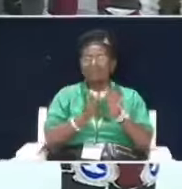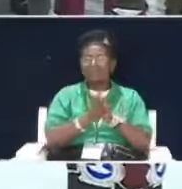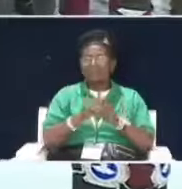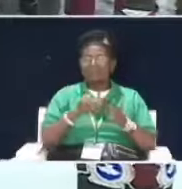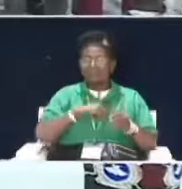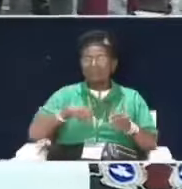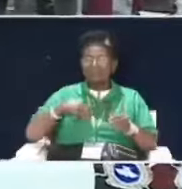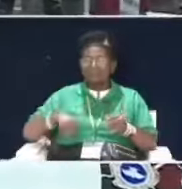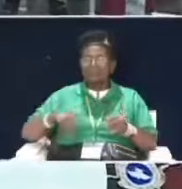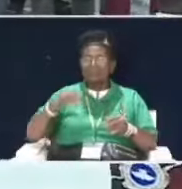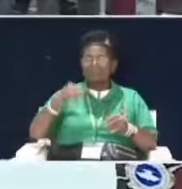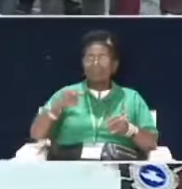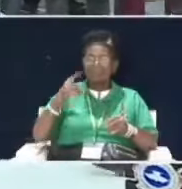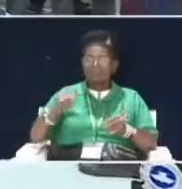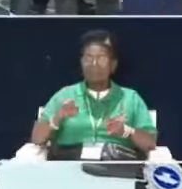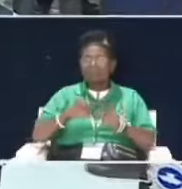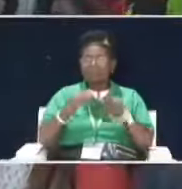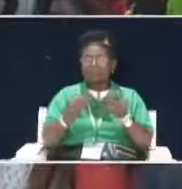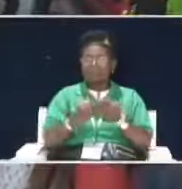Intercede for them, brethren.